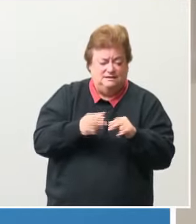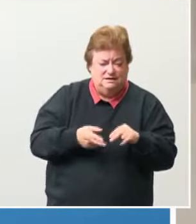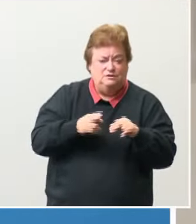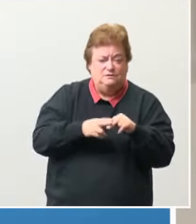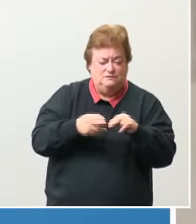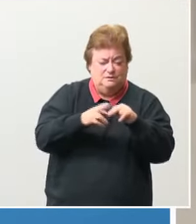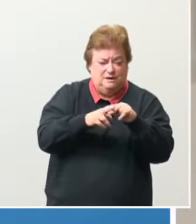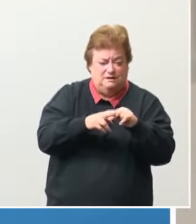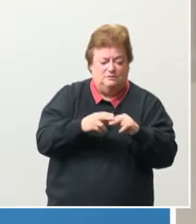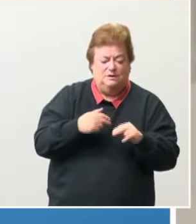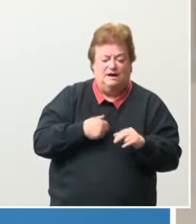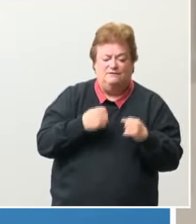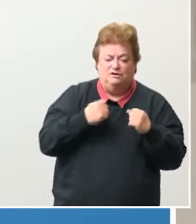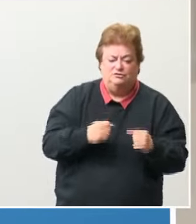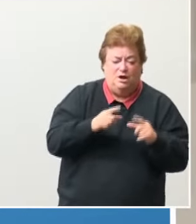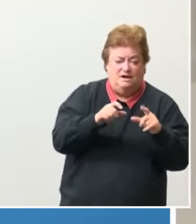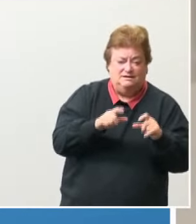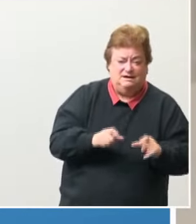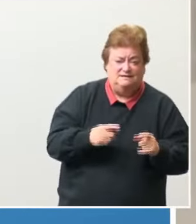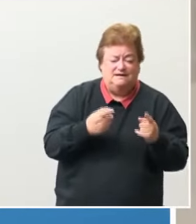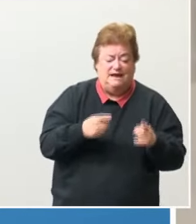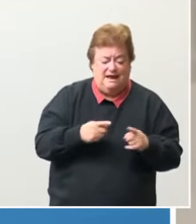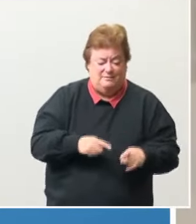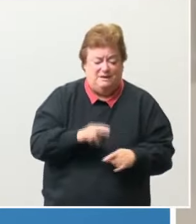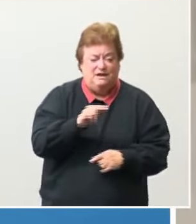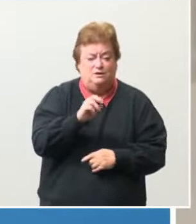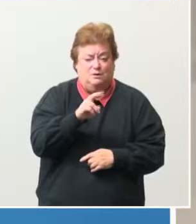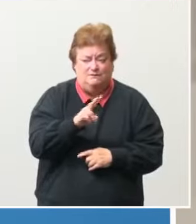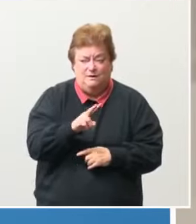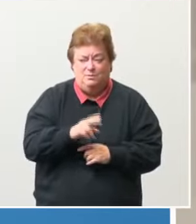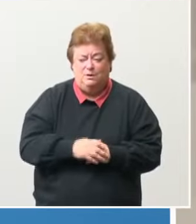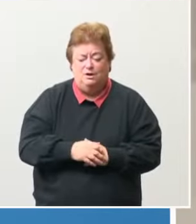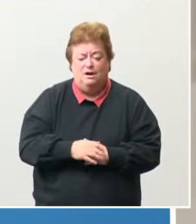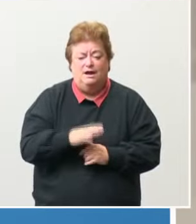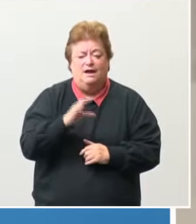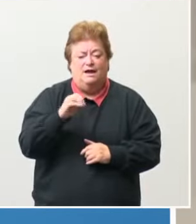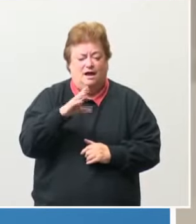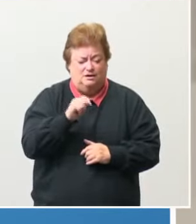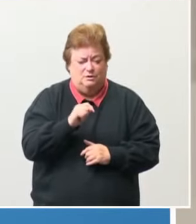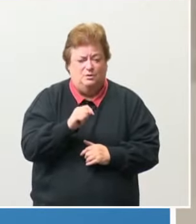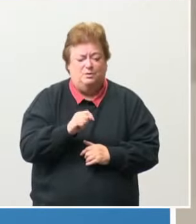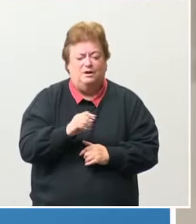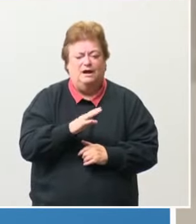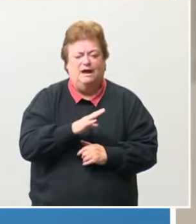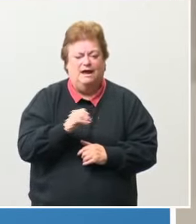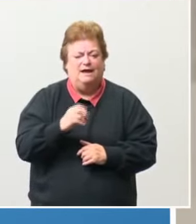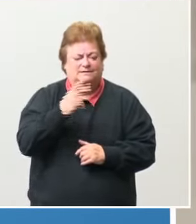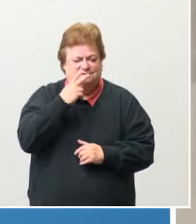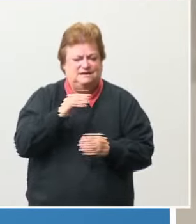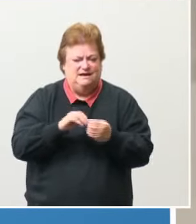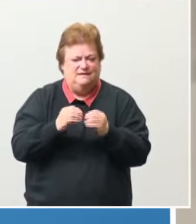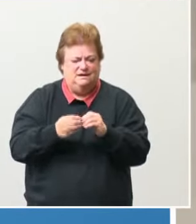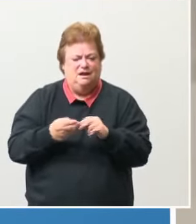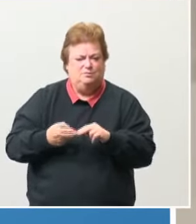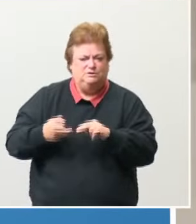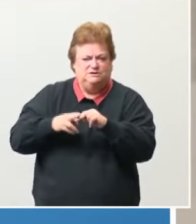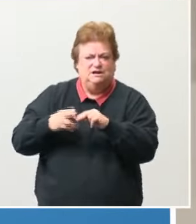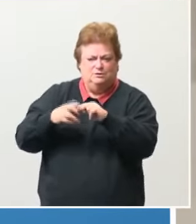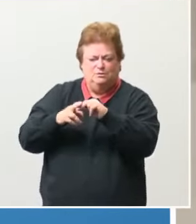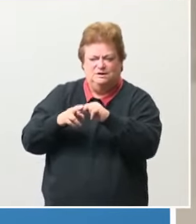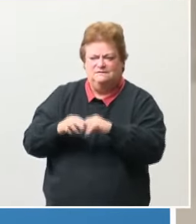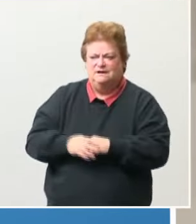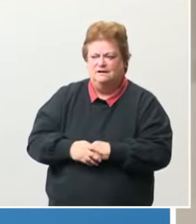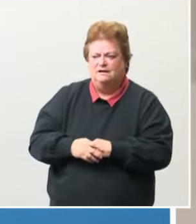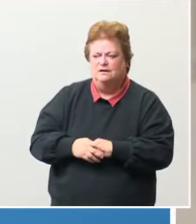have strong testing going on in November and October, kind of increasing, as I mentioned.